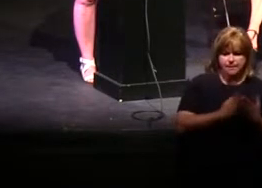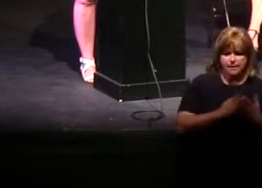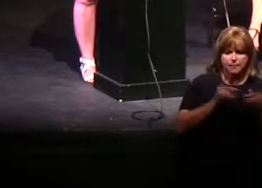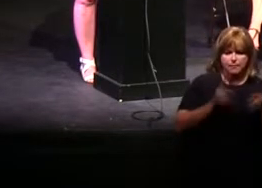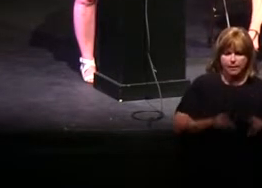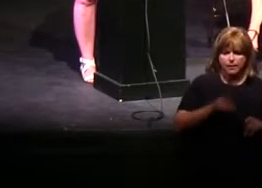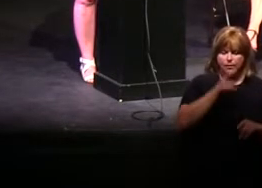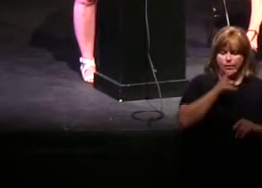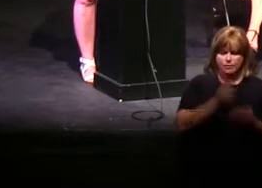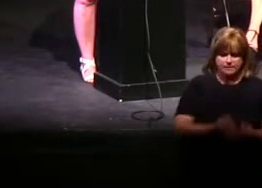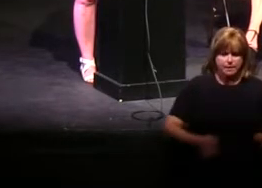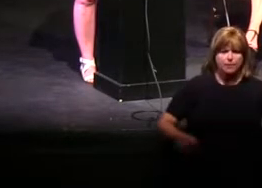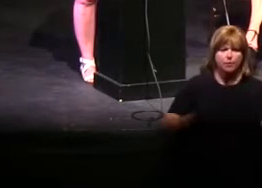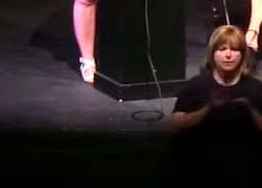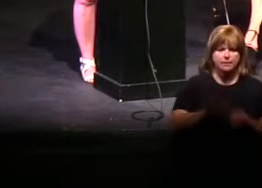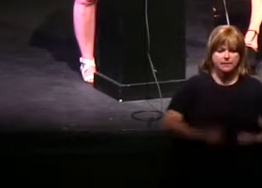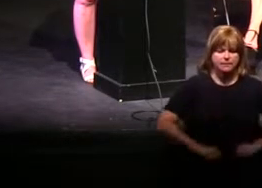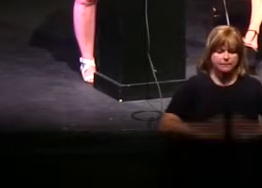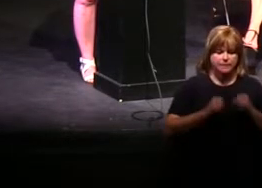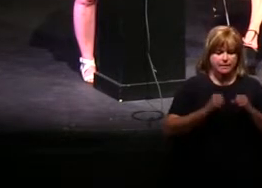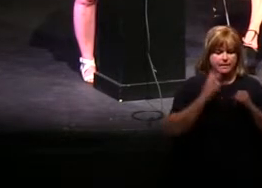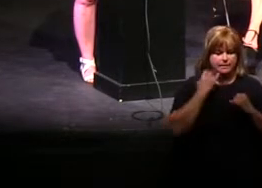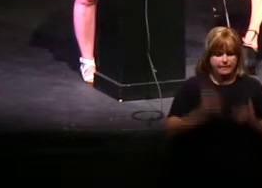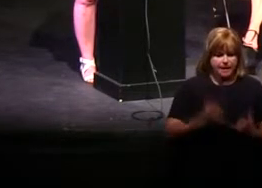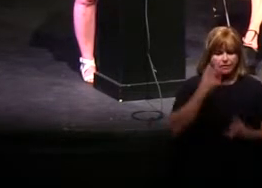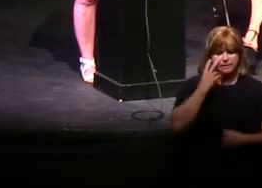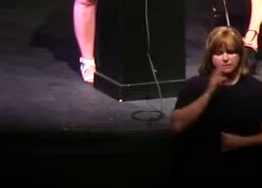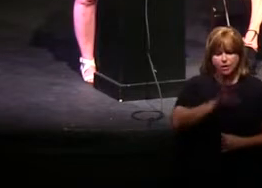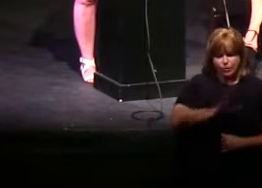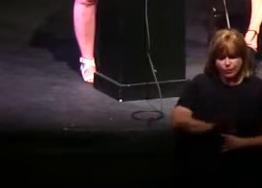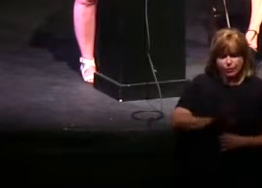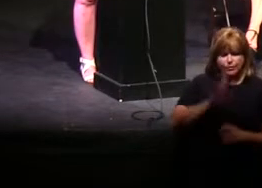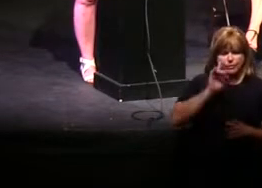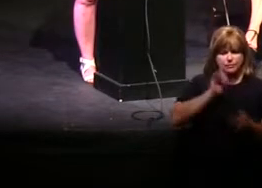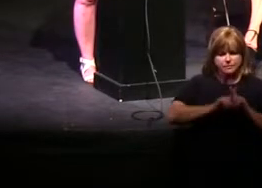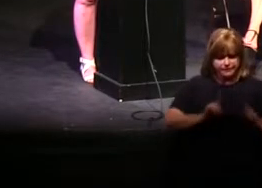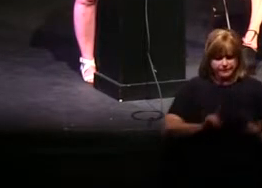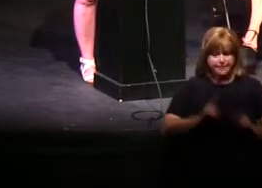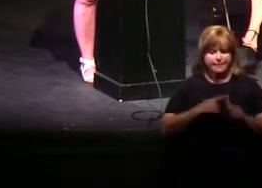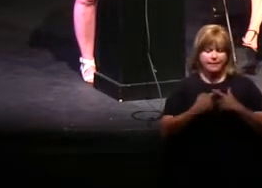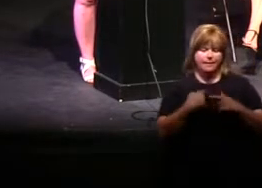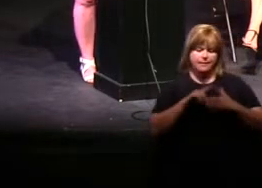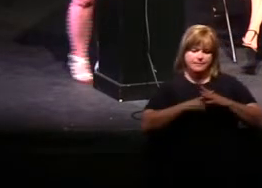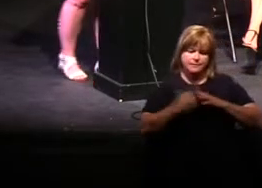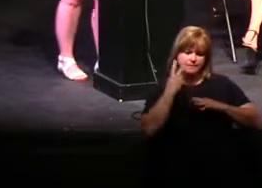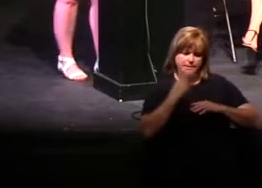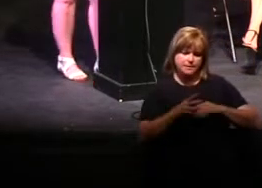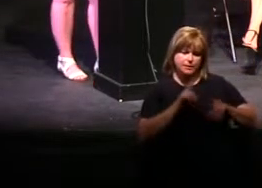the wilderness. And because he saw her differently, I saw her differently too.